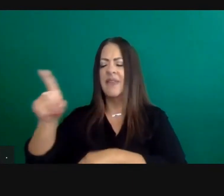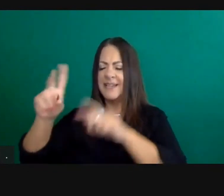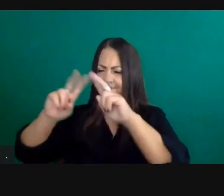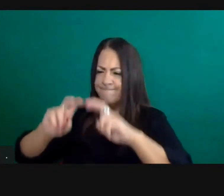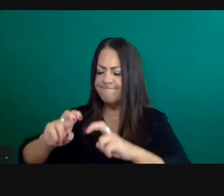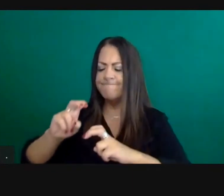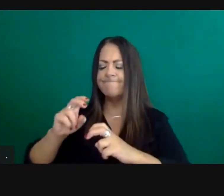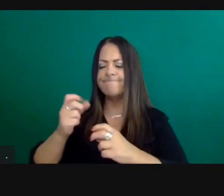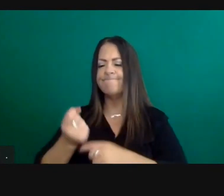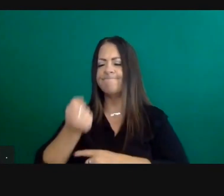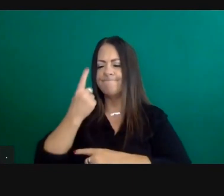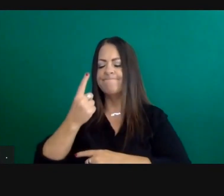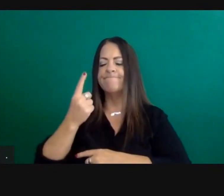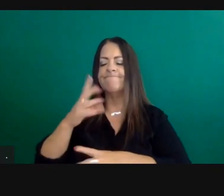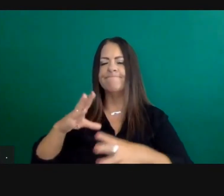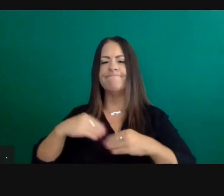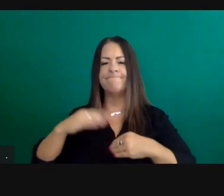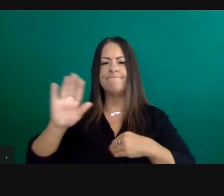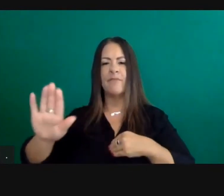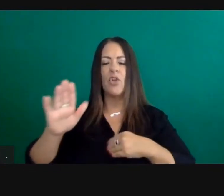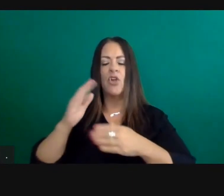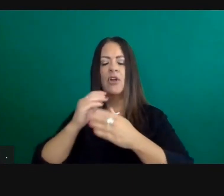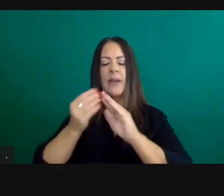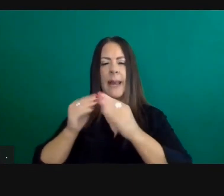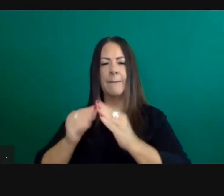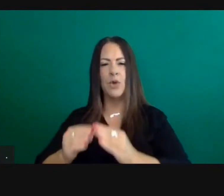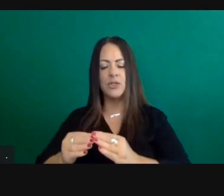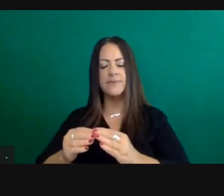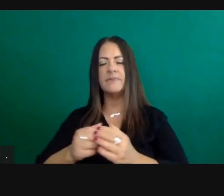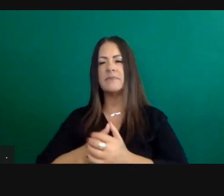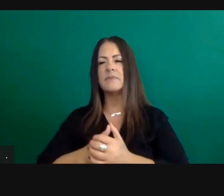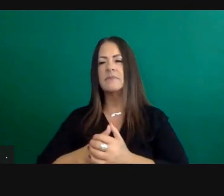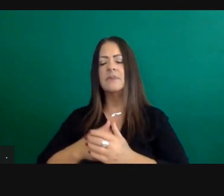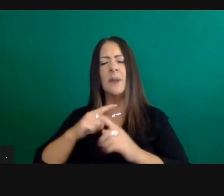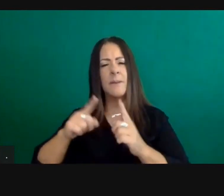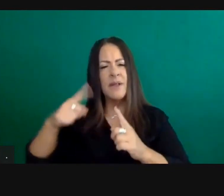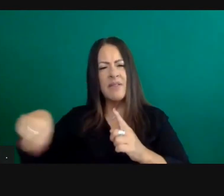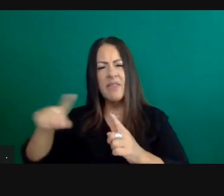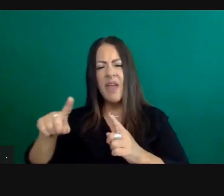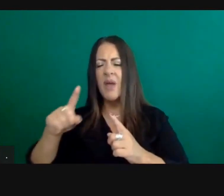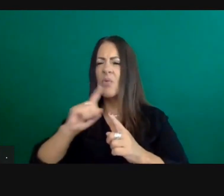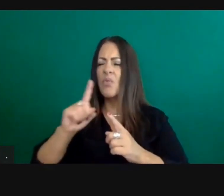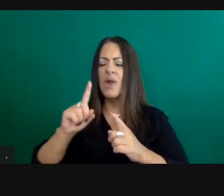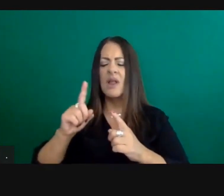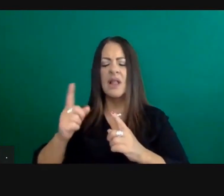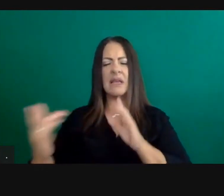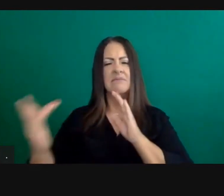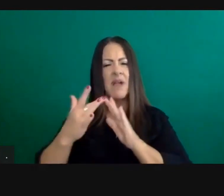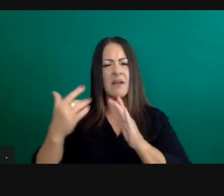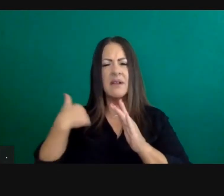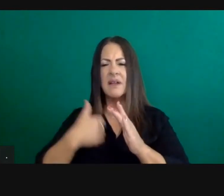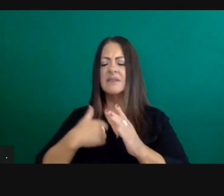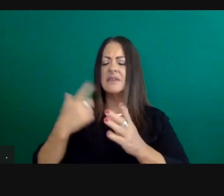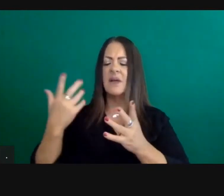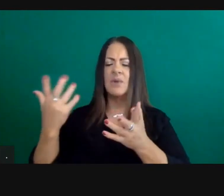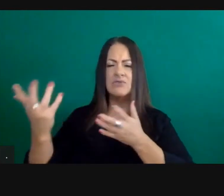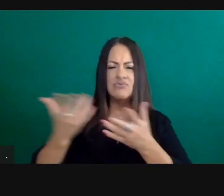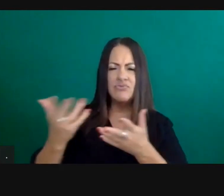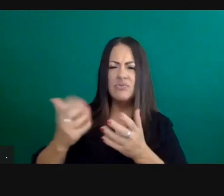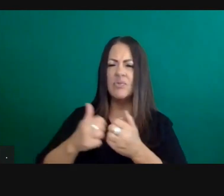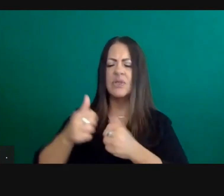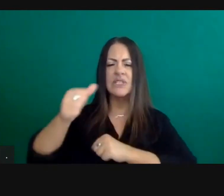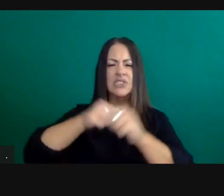understanding the conditions within their own counties, but really leading in these conversations with us at the state level so that we